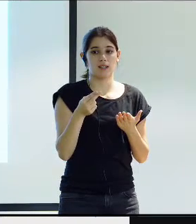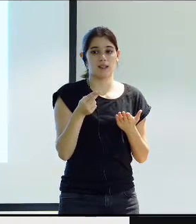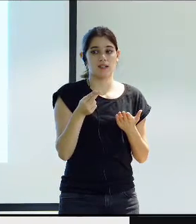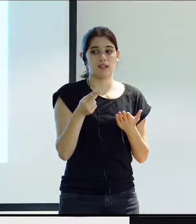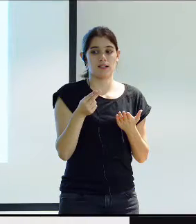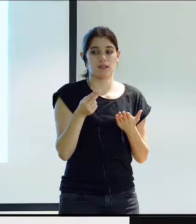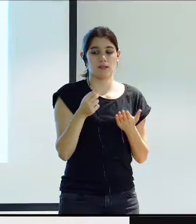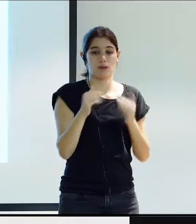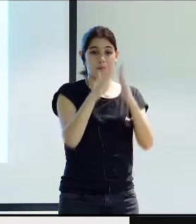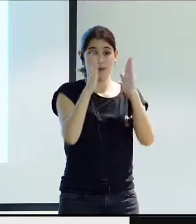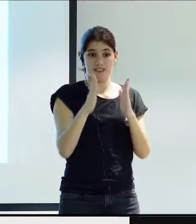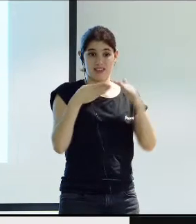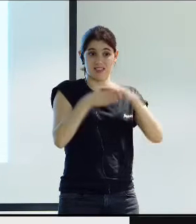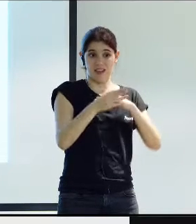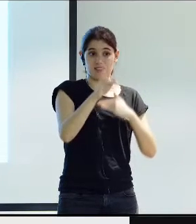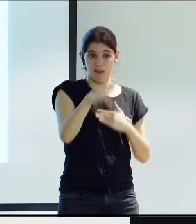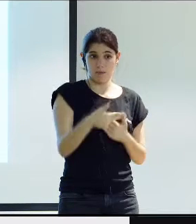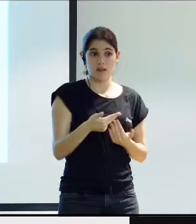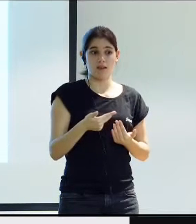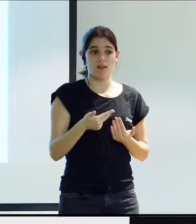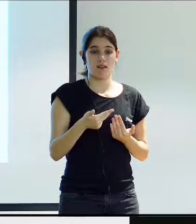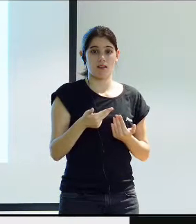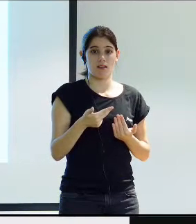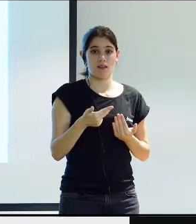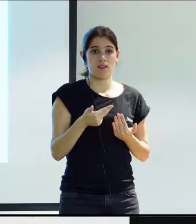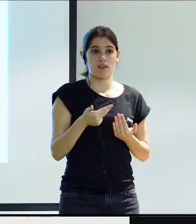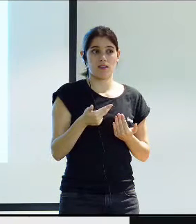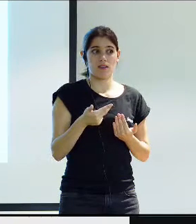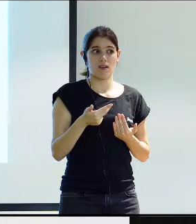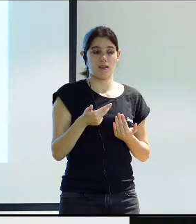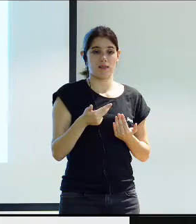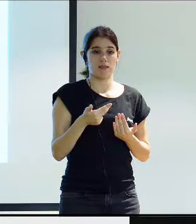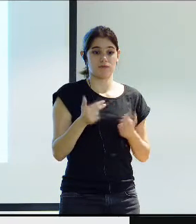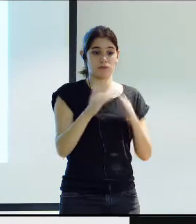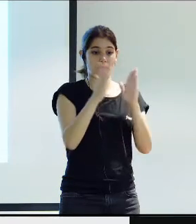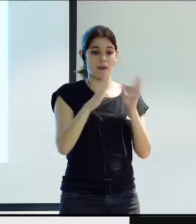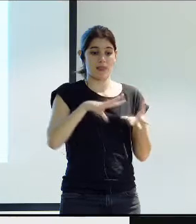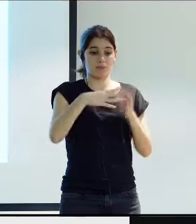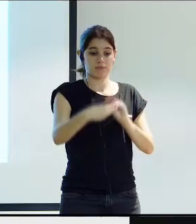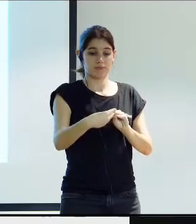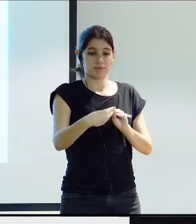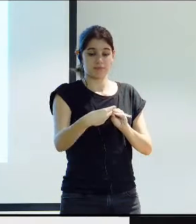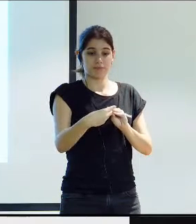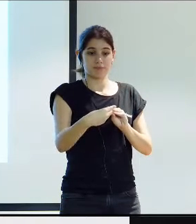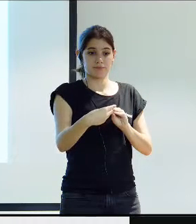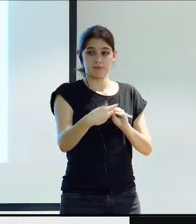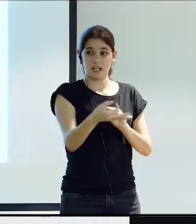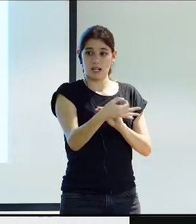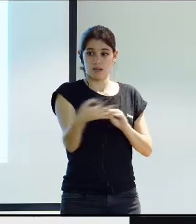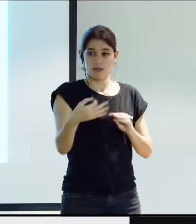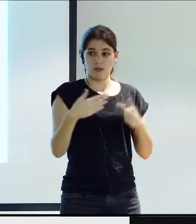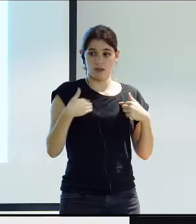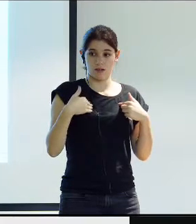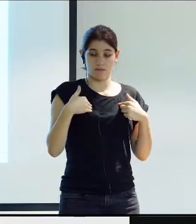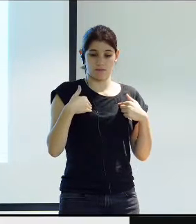specific impairment and eliminates those barriers that are affecting you or